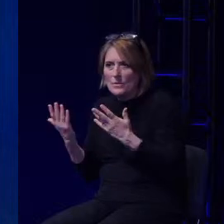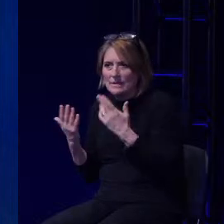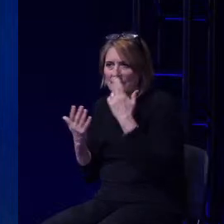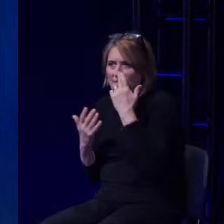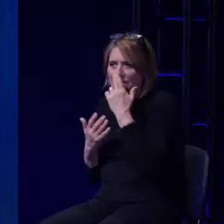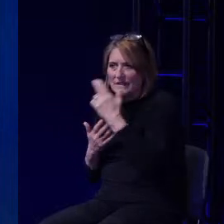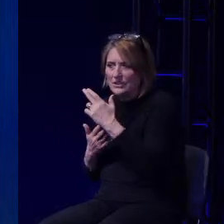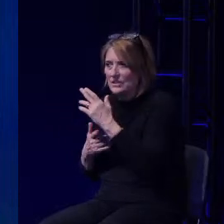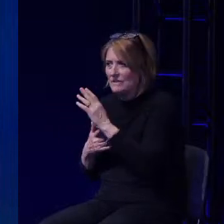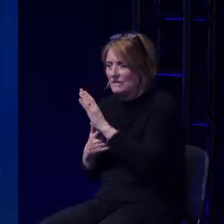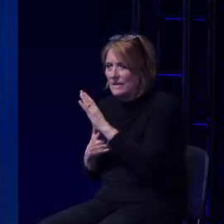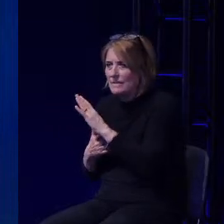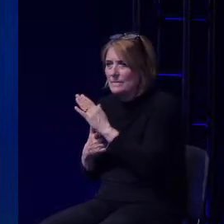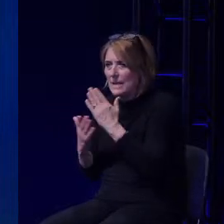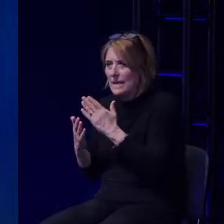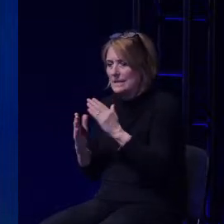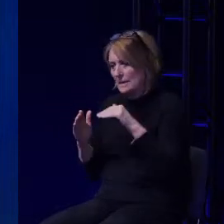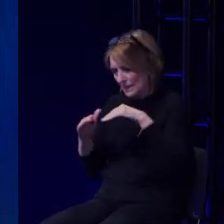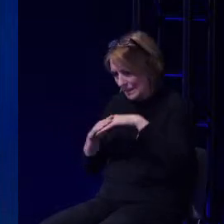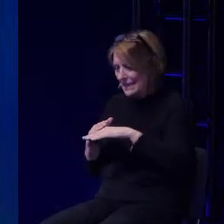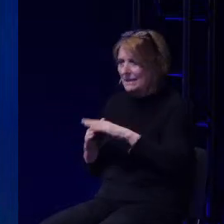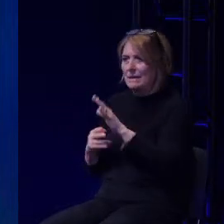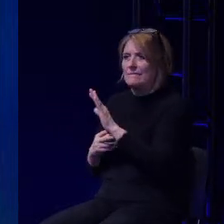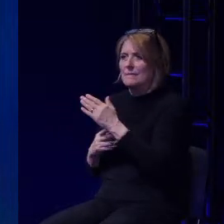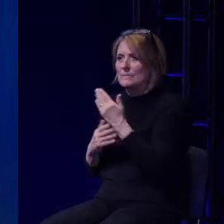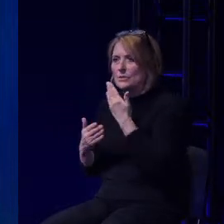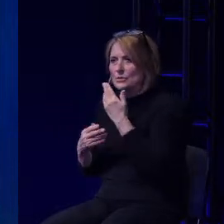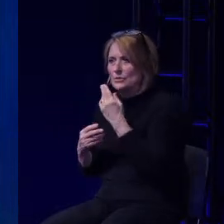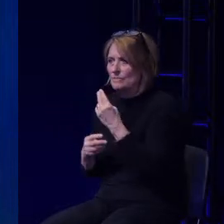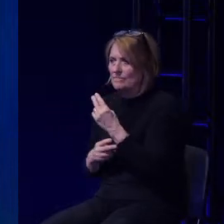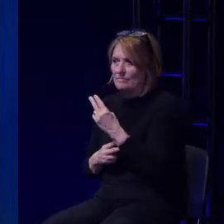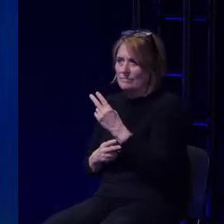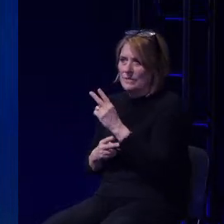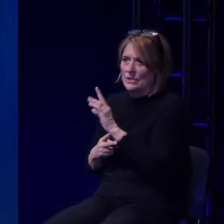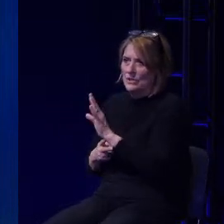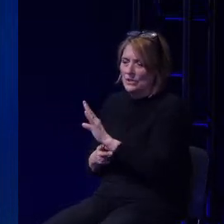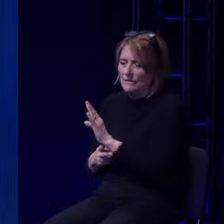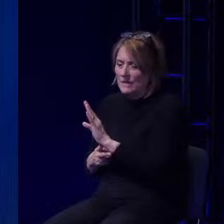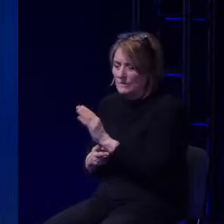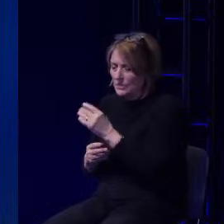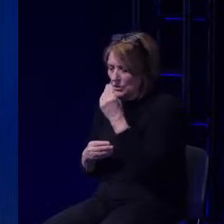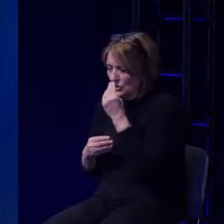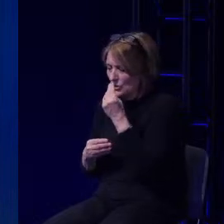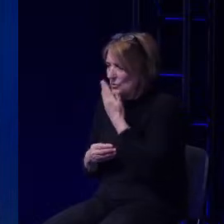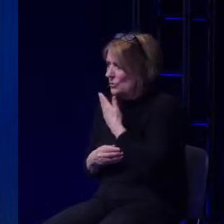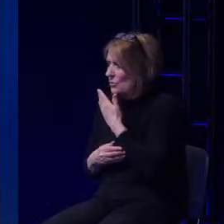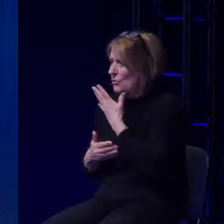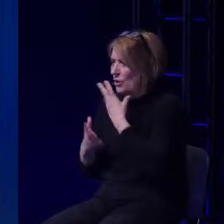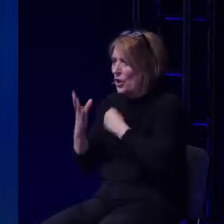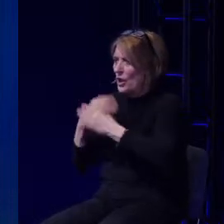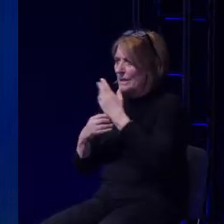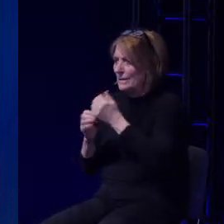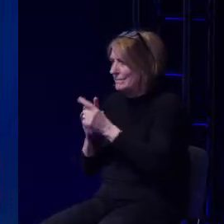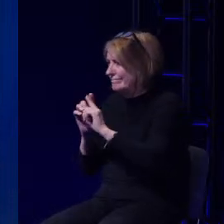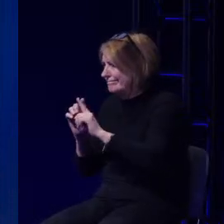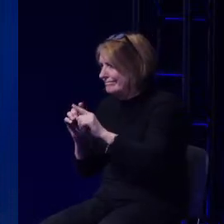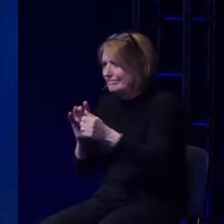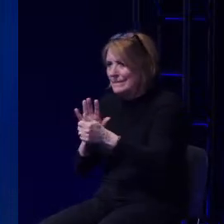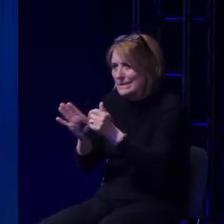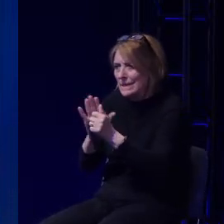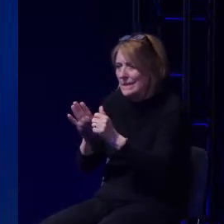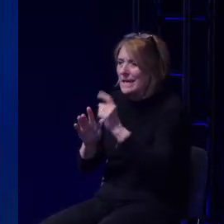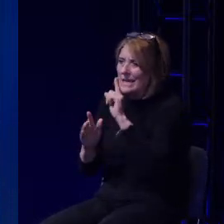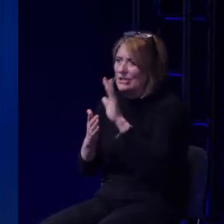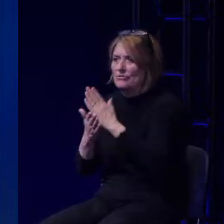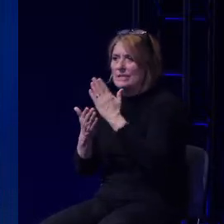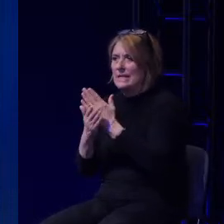I had, spent time in film school, learning so many of the skills that do, translate between the